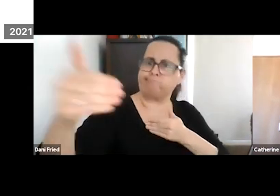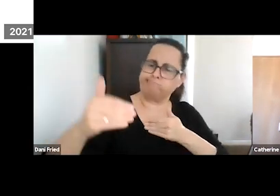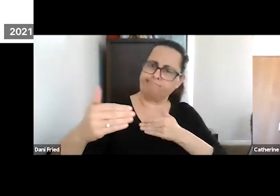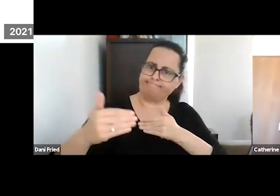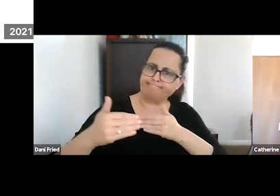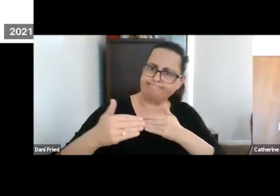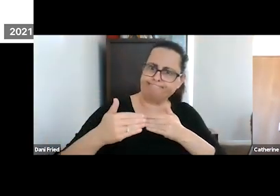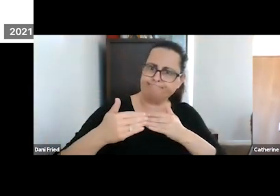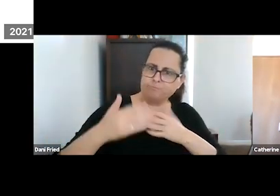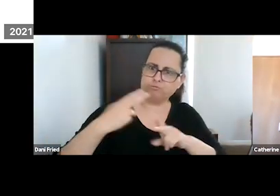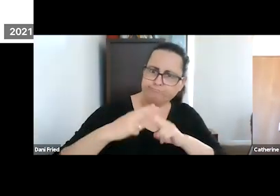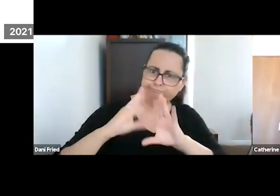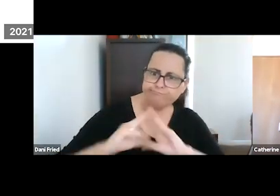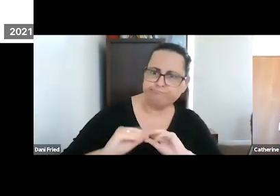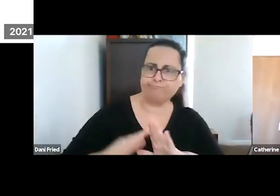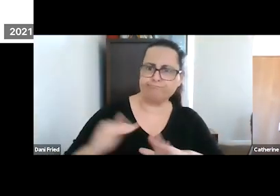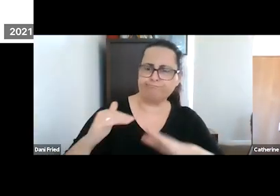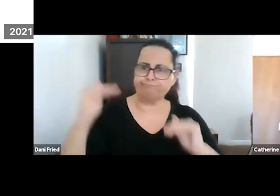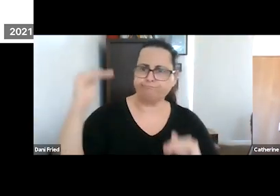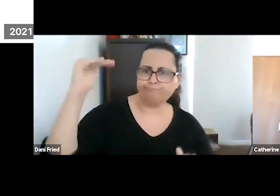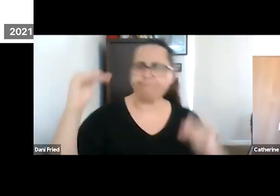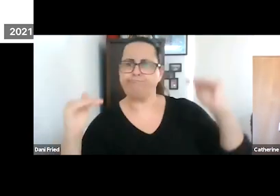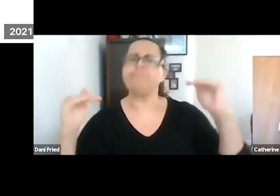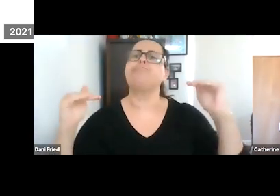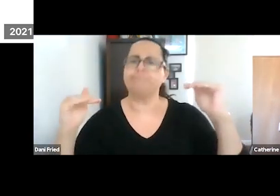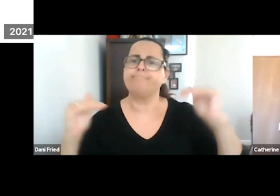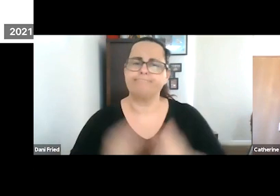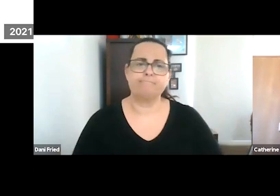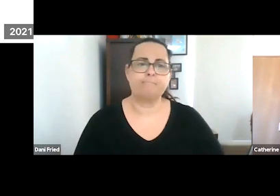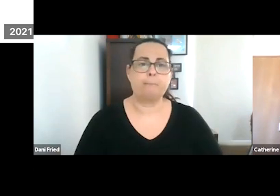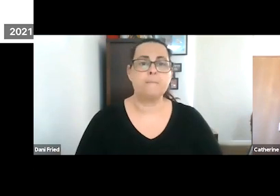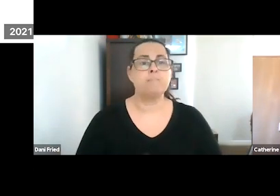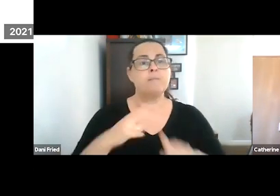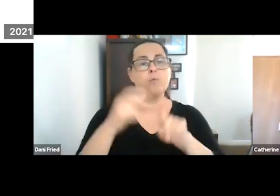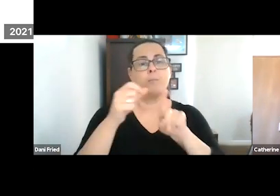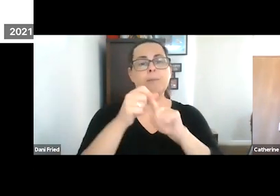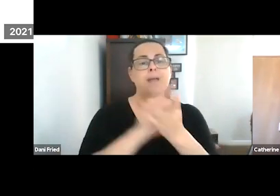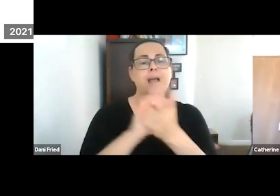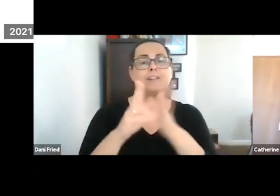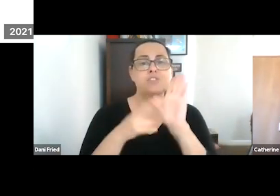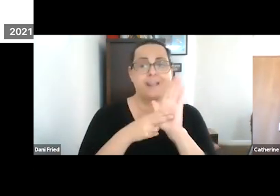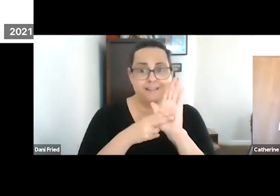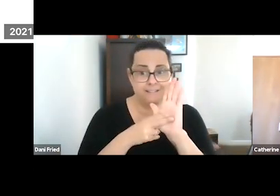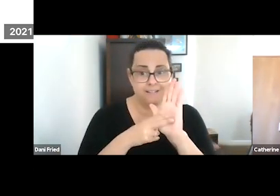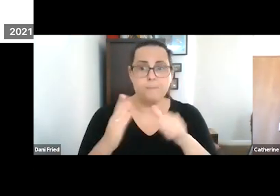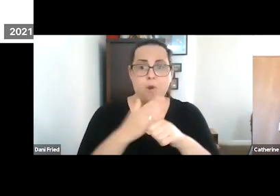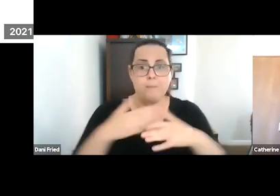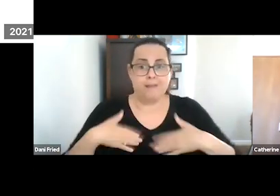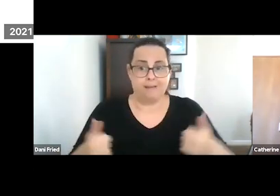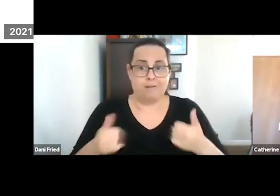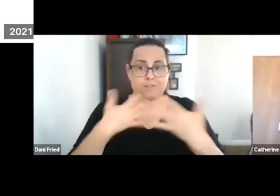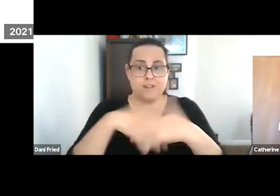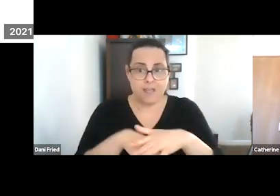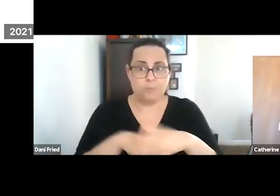this huge health equity issue. For primary health networks, have a role in training and